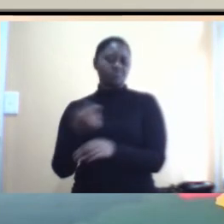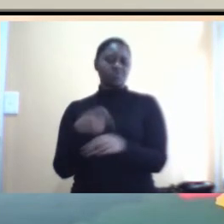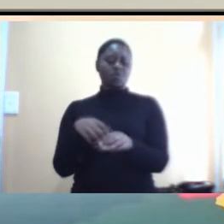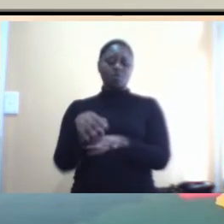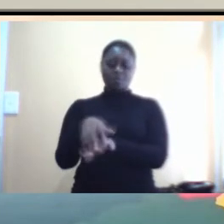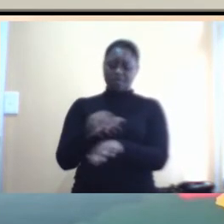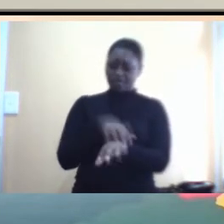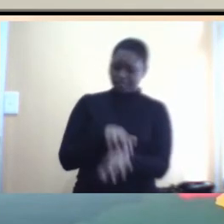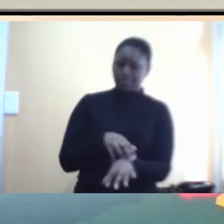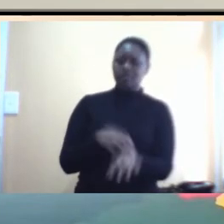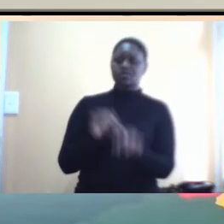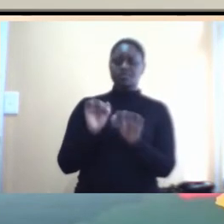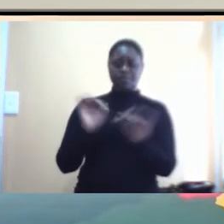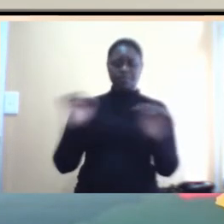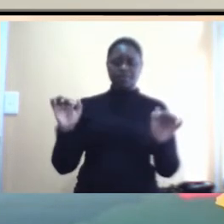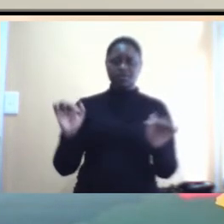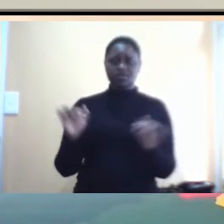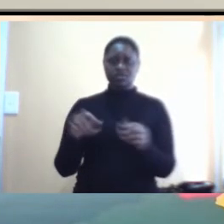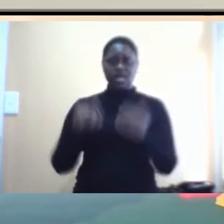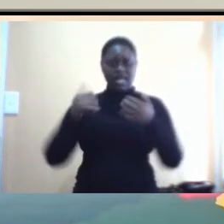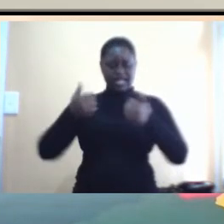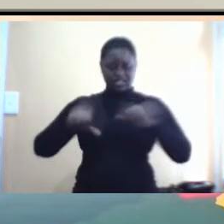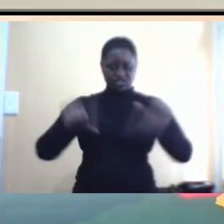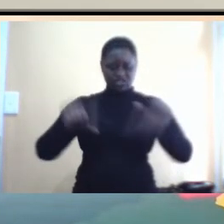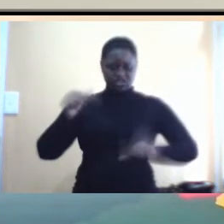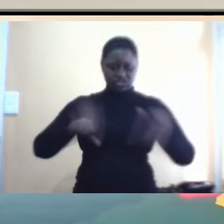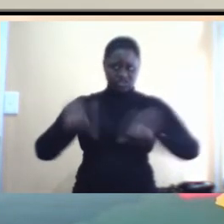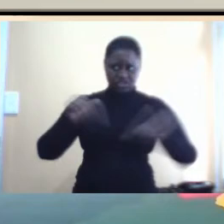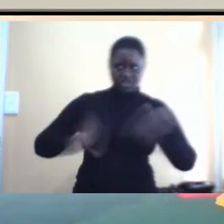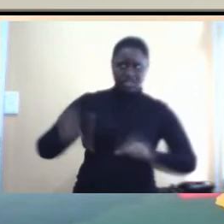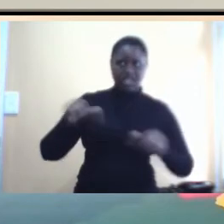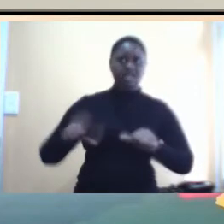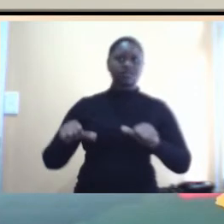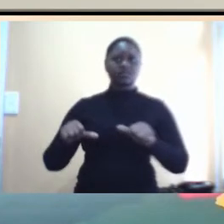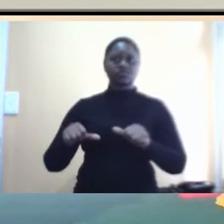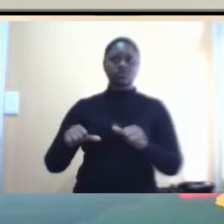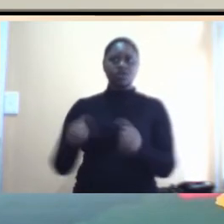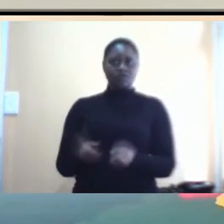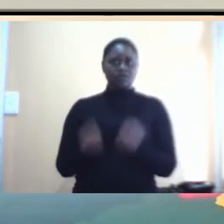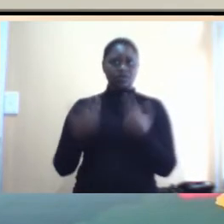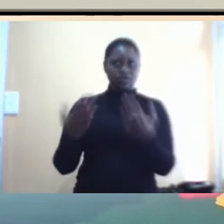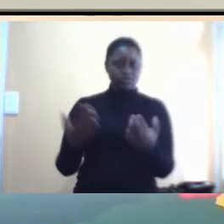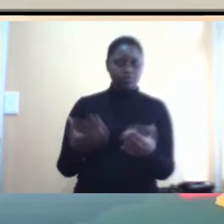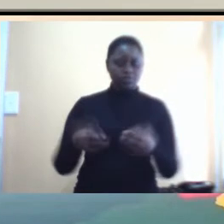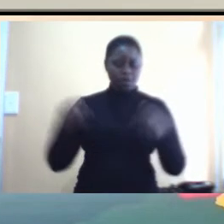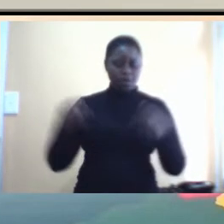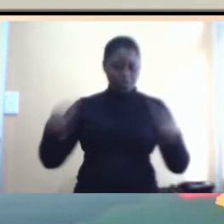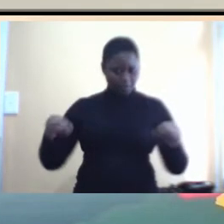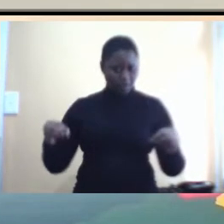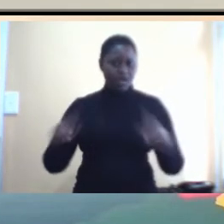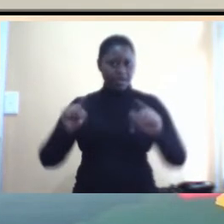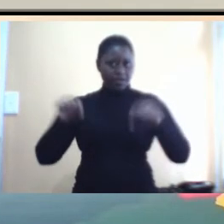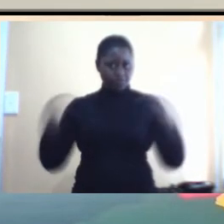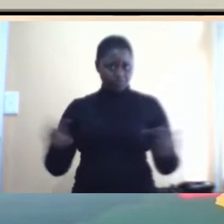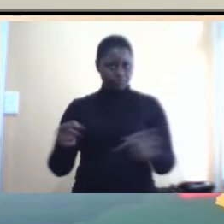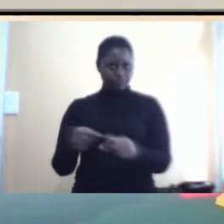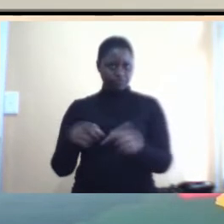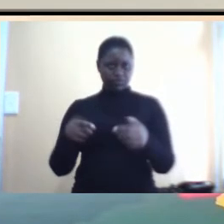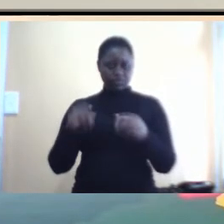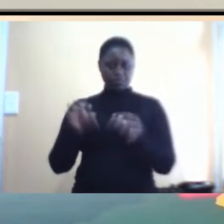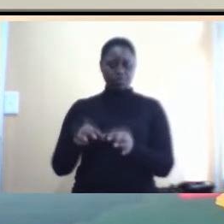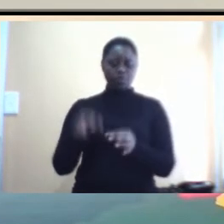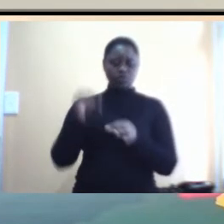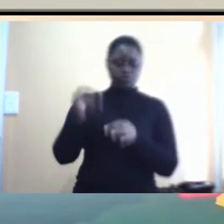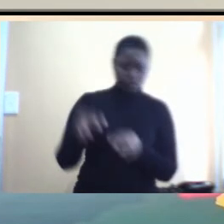household consumption and the re-engineering of mindset for producing for market can no longer be